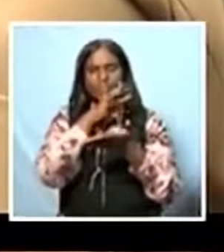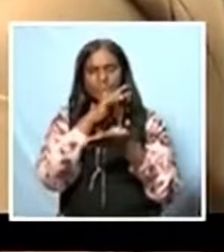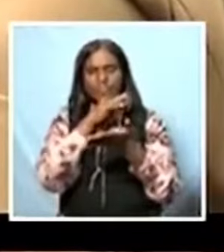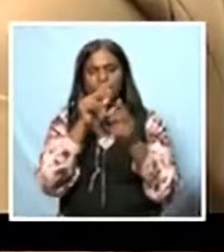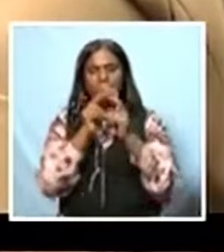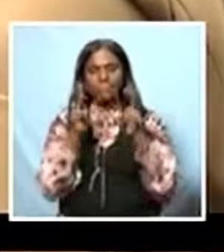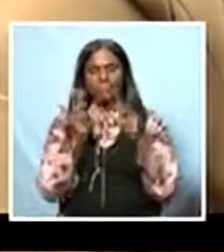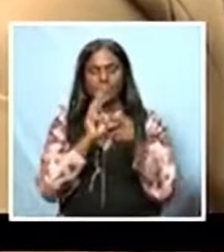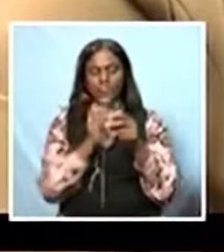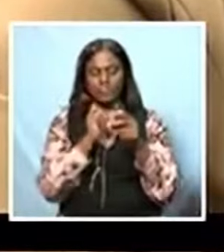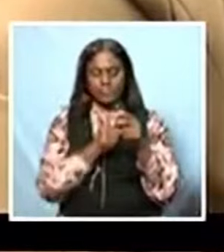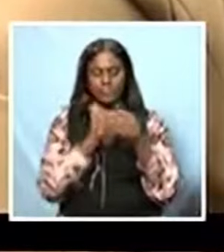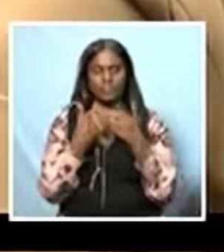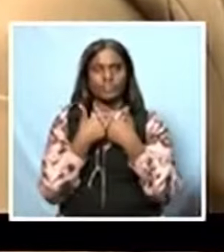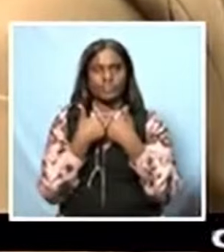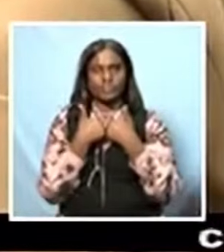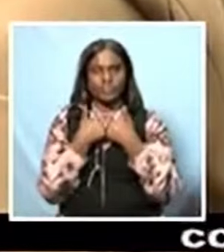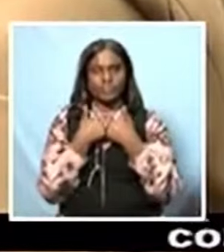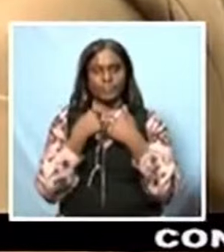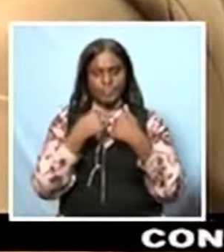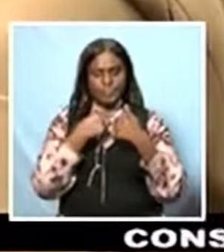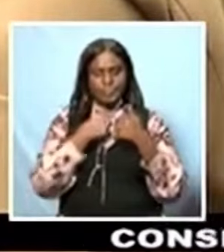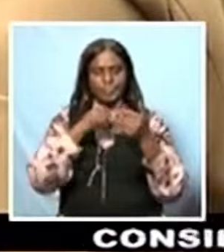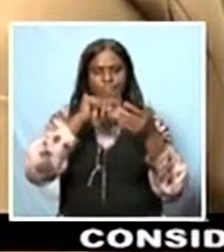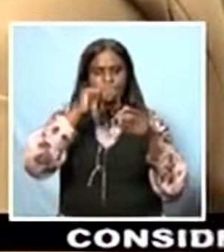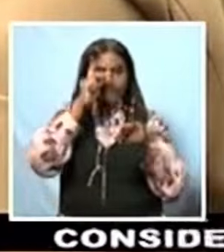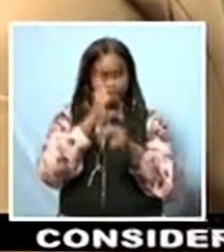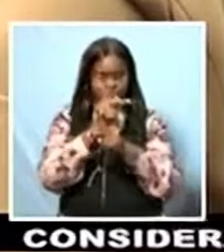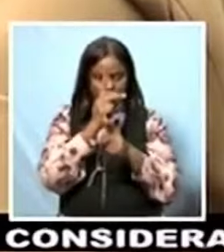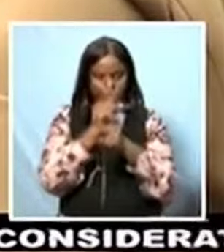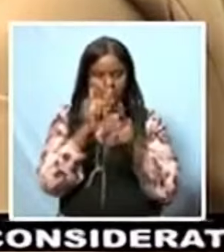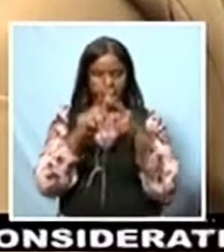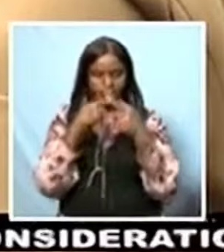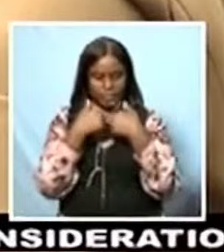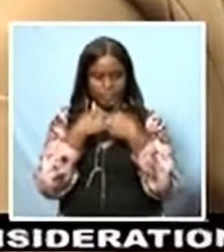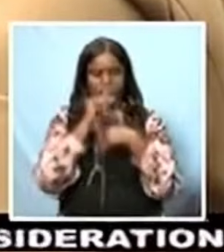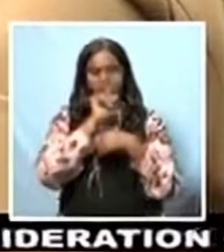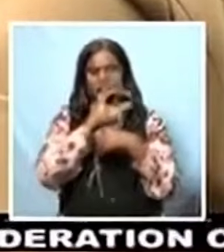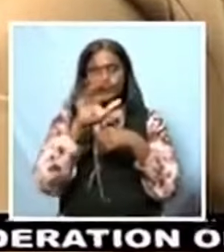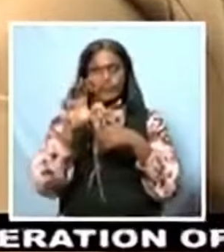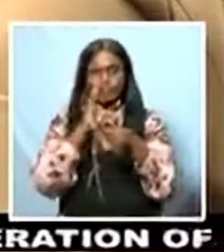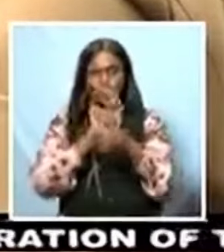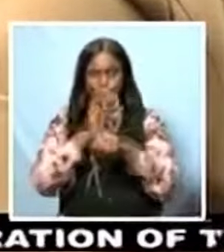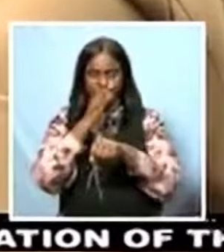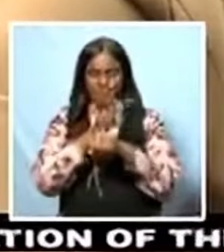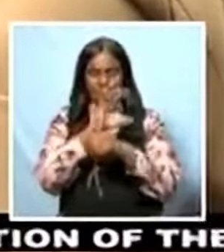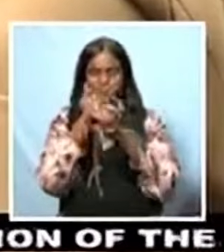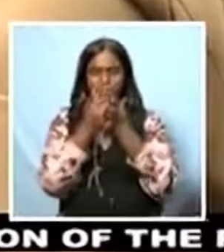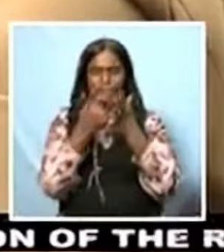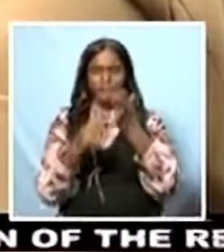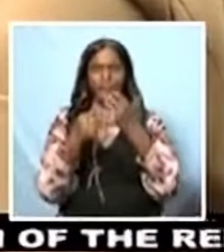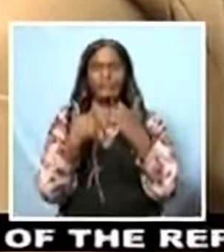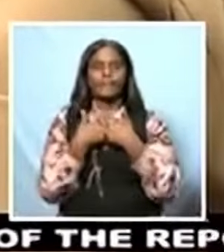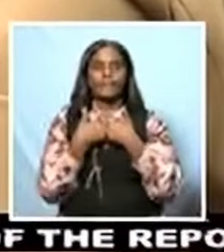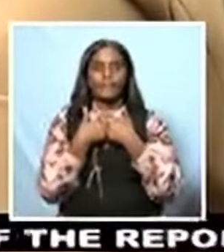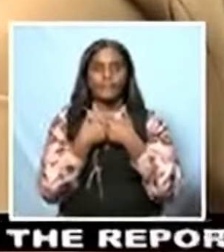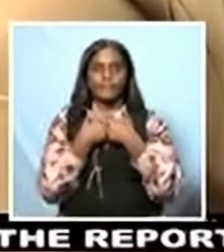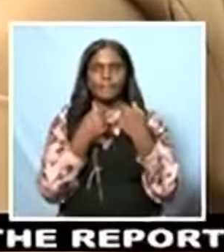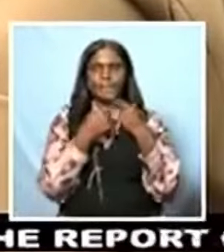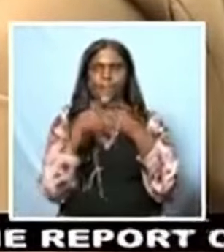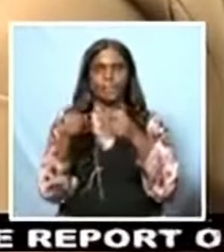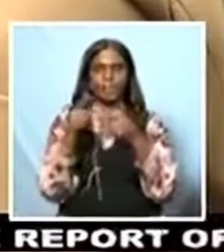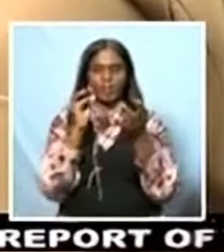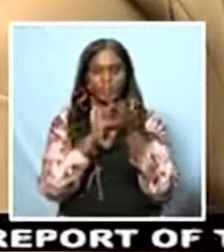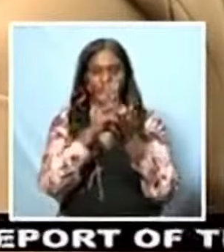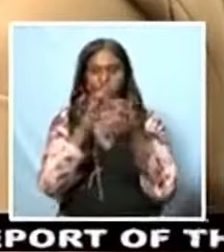we had I marked it to have it disposed of once we have an alternative in